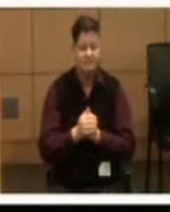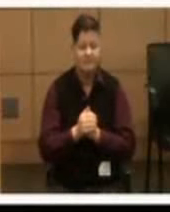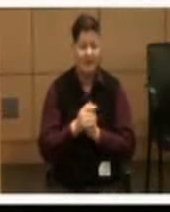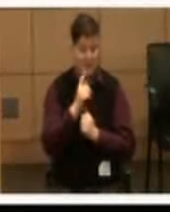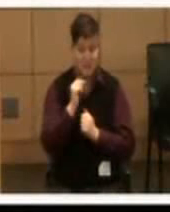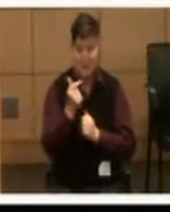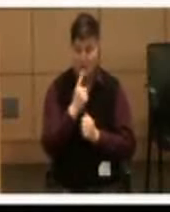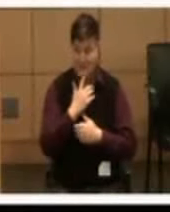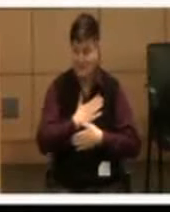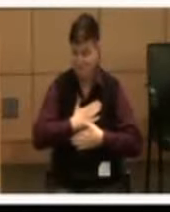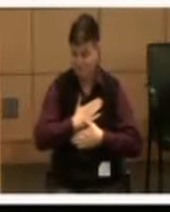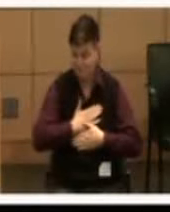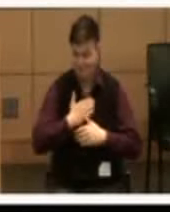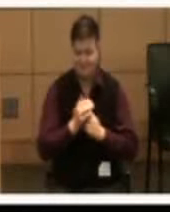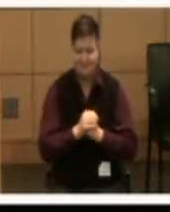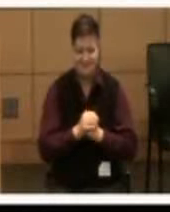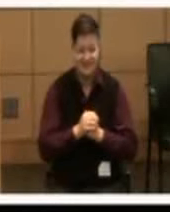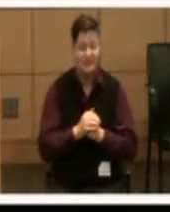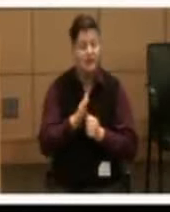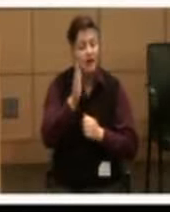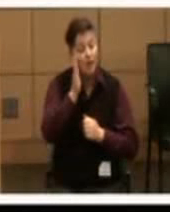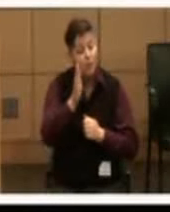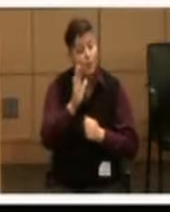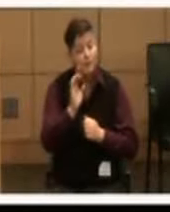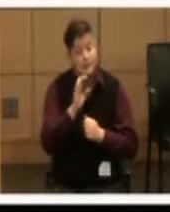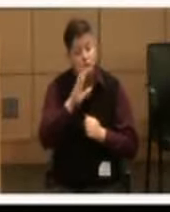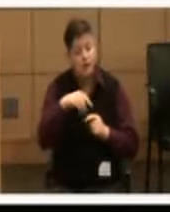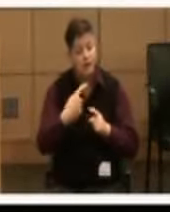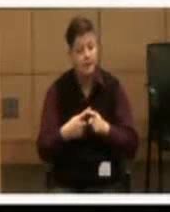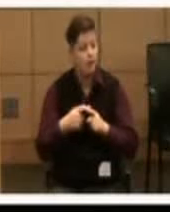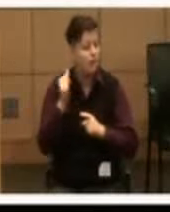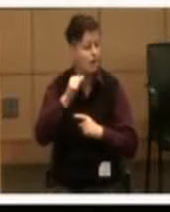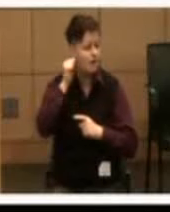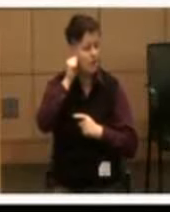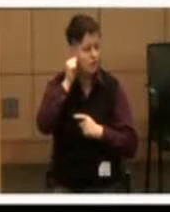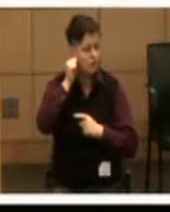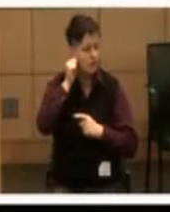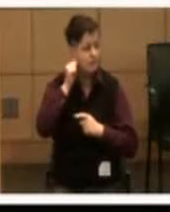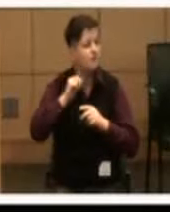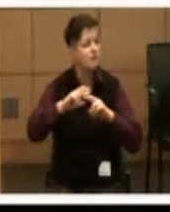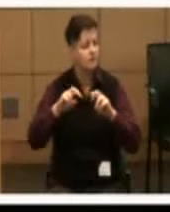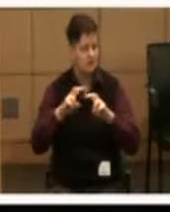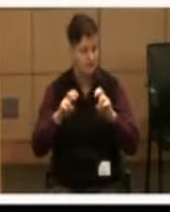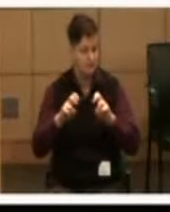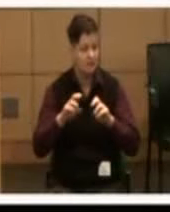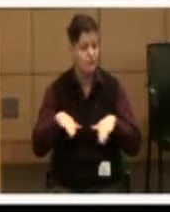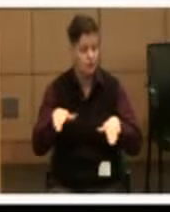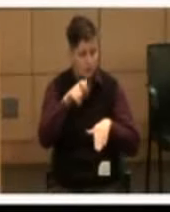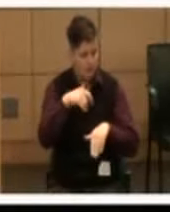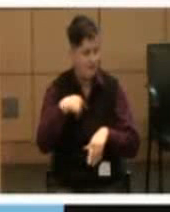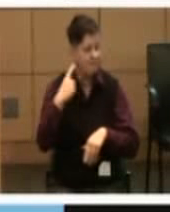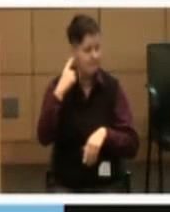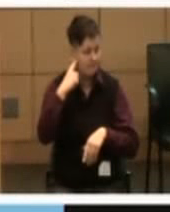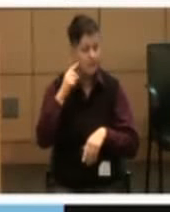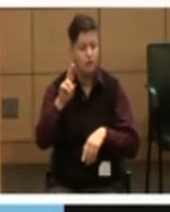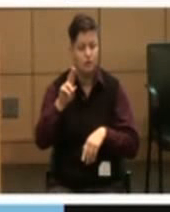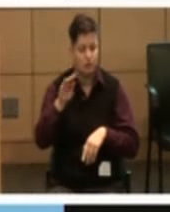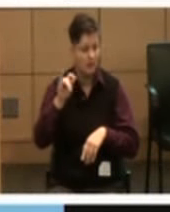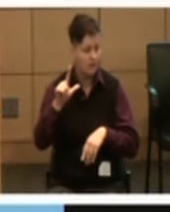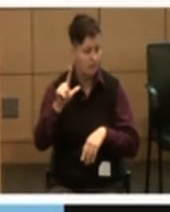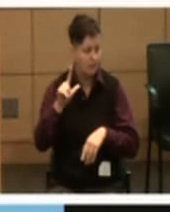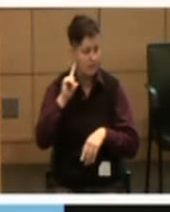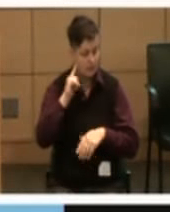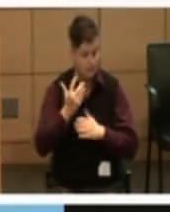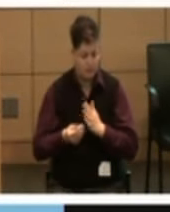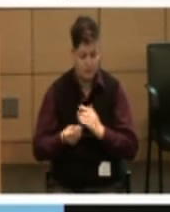enjoying it. And so I am going to be talking about the audiologic assessment of children with unilateral hearing loss. And I